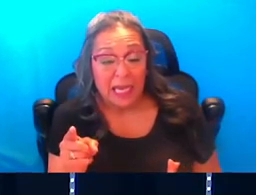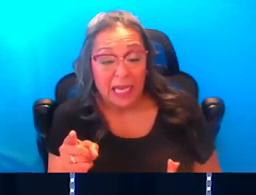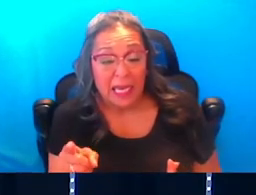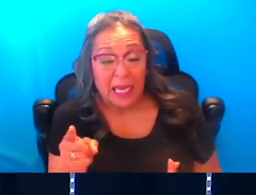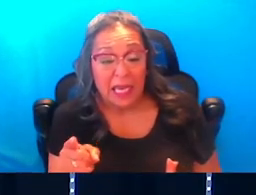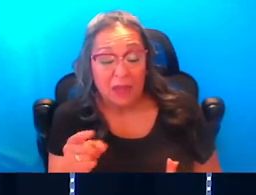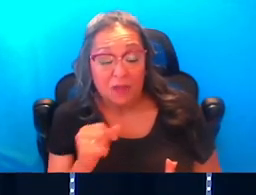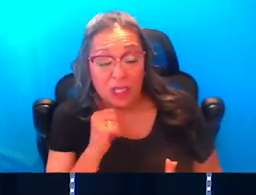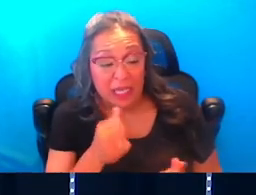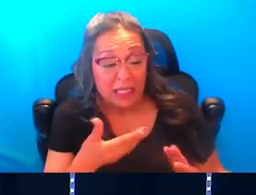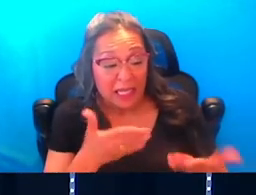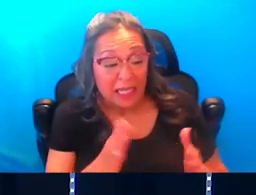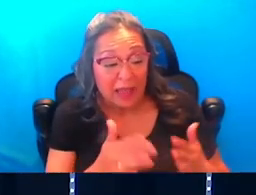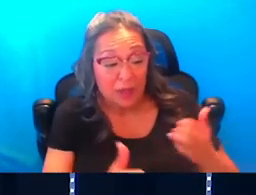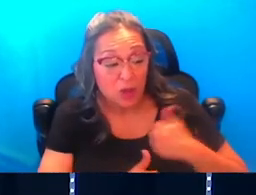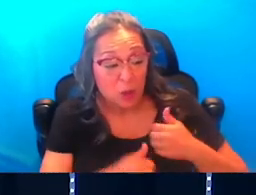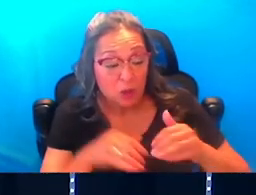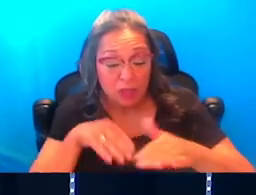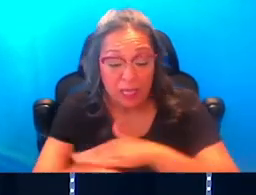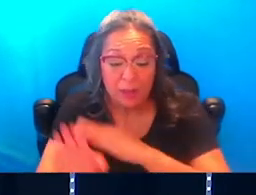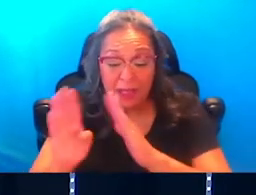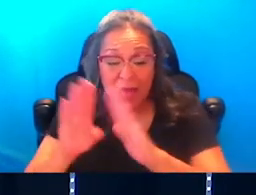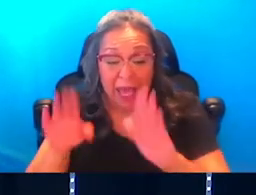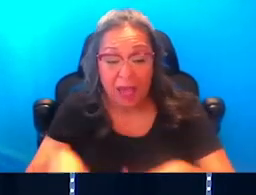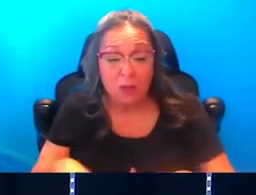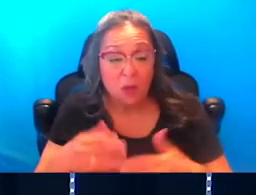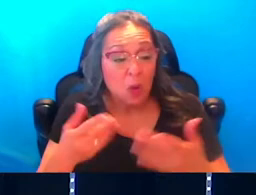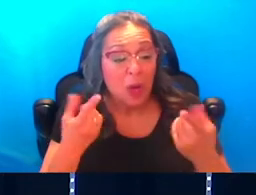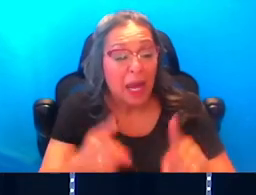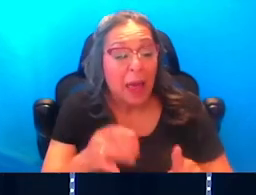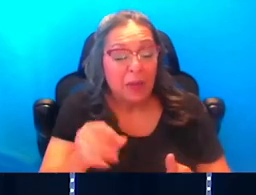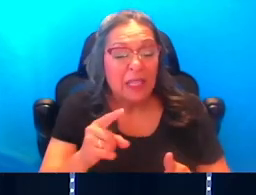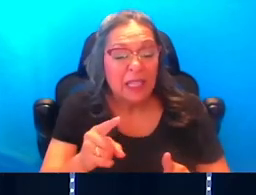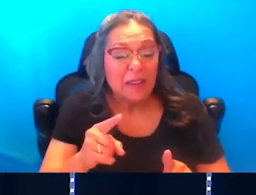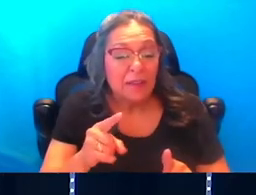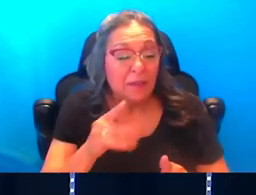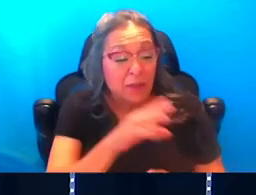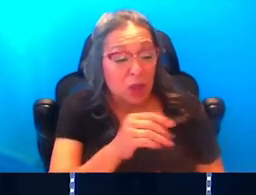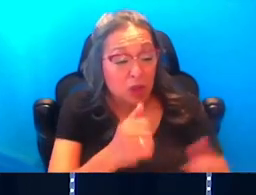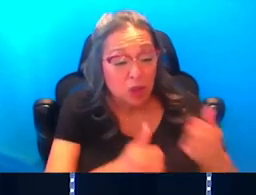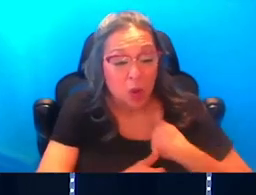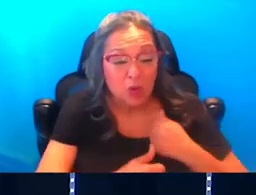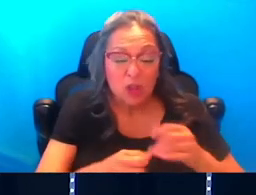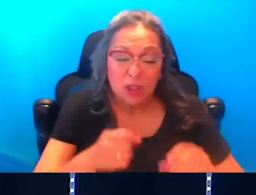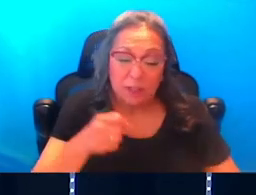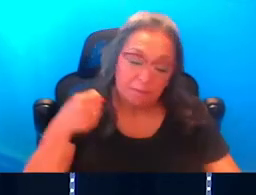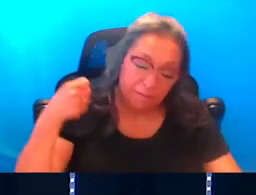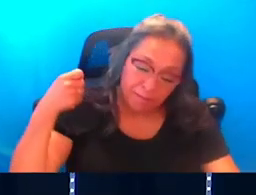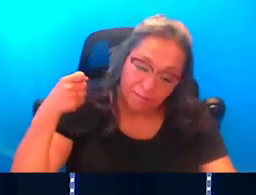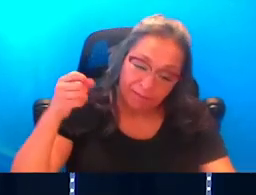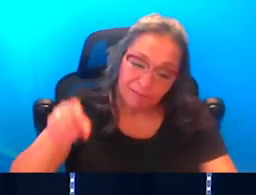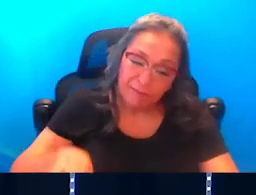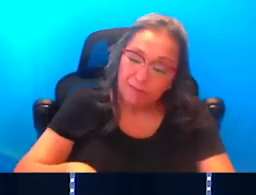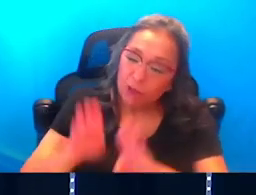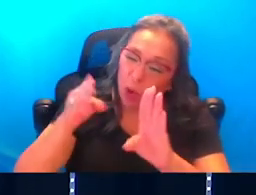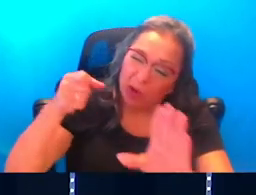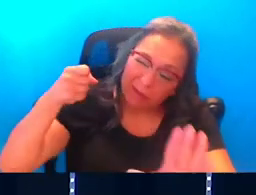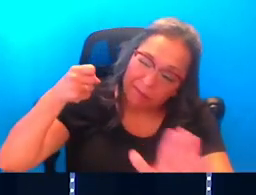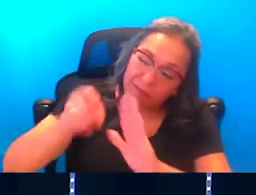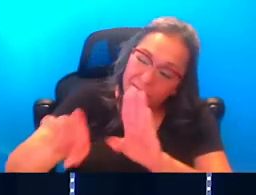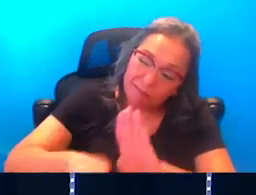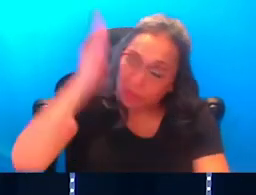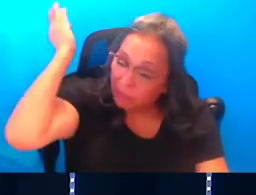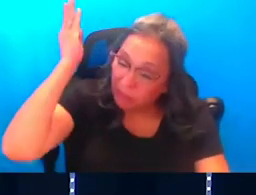if she doesn't let them in, what happens if they just barge the door down and then they find the spies? She's going to be